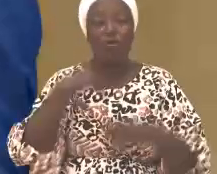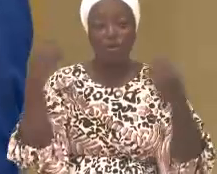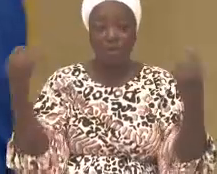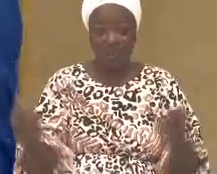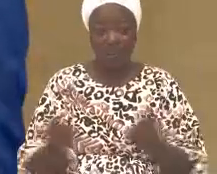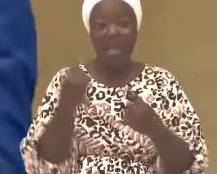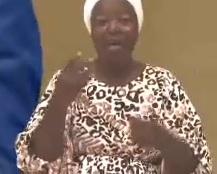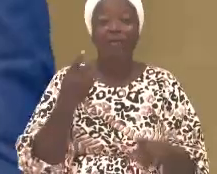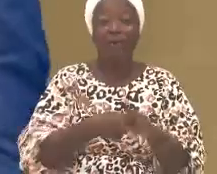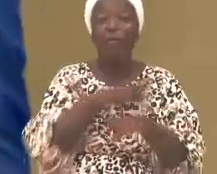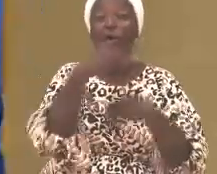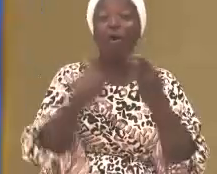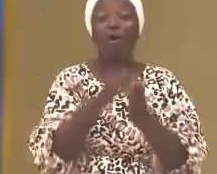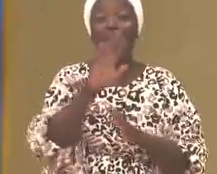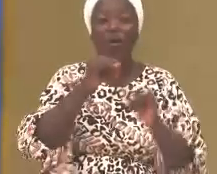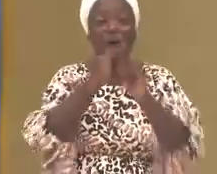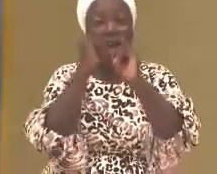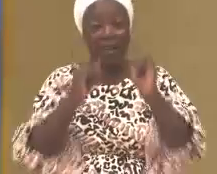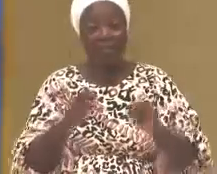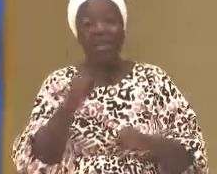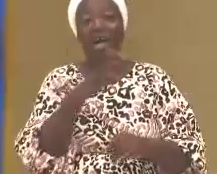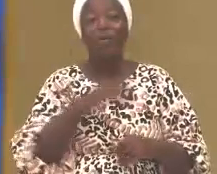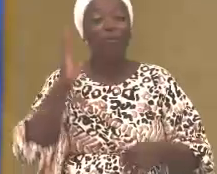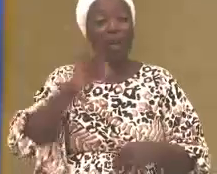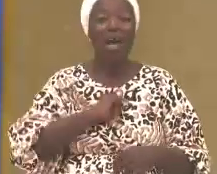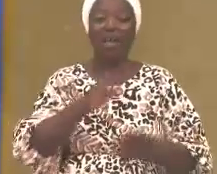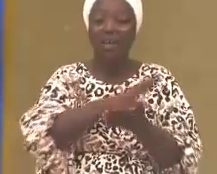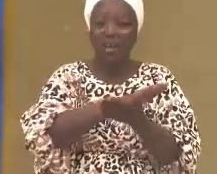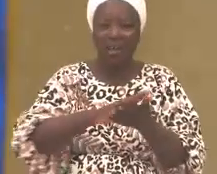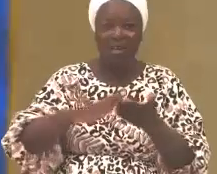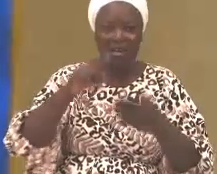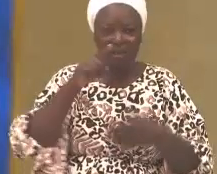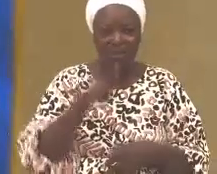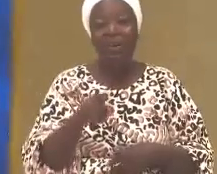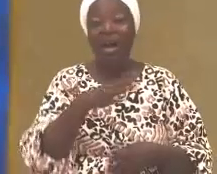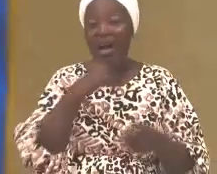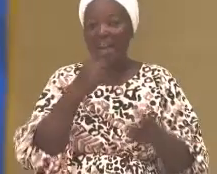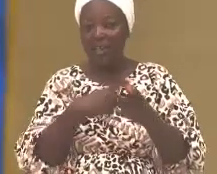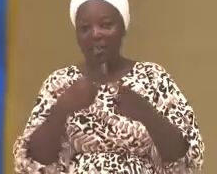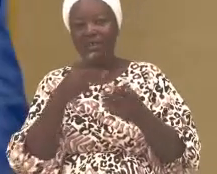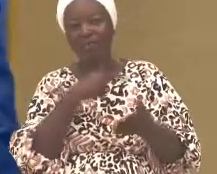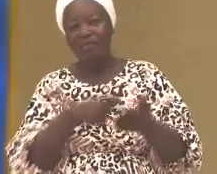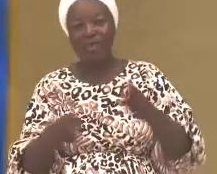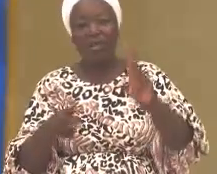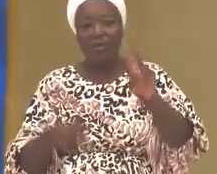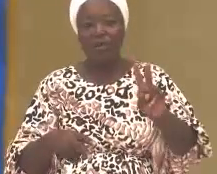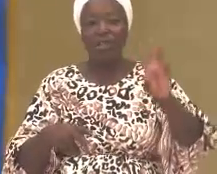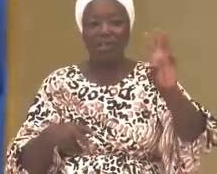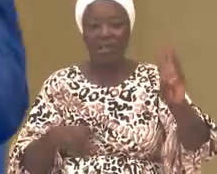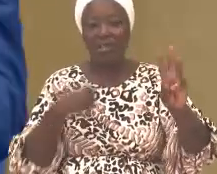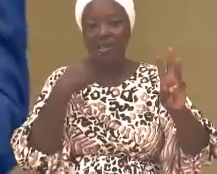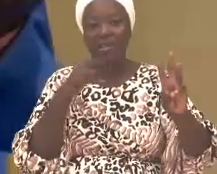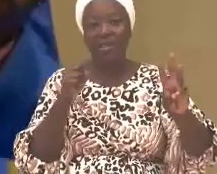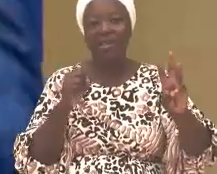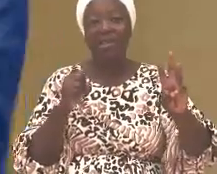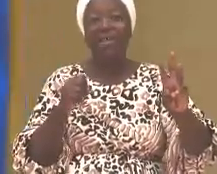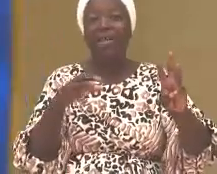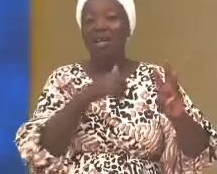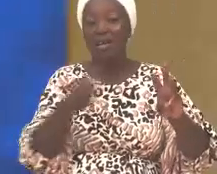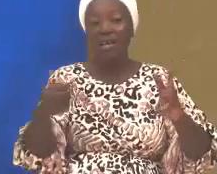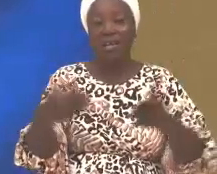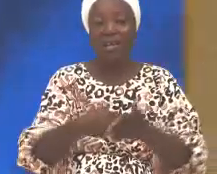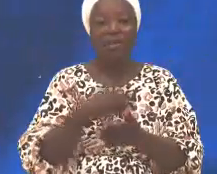your idols will I cleanse you. And then in verse 26, it says, a new